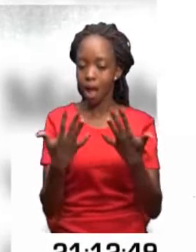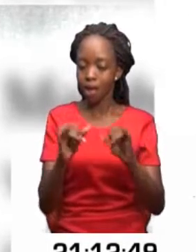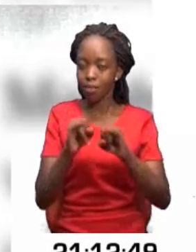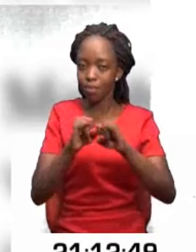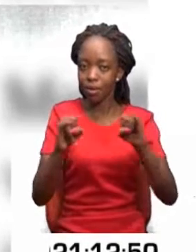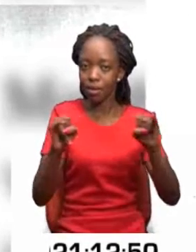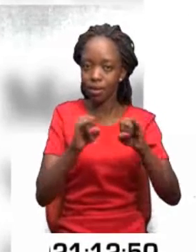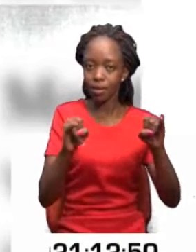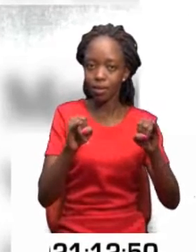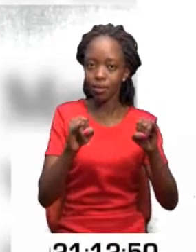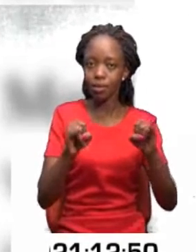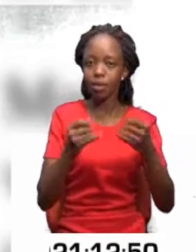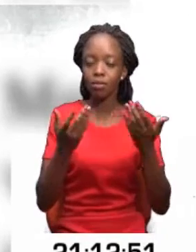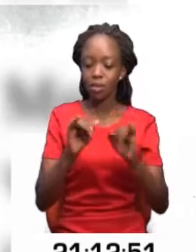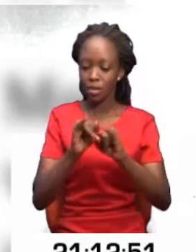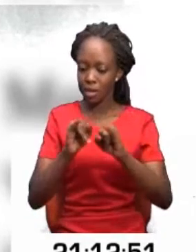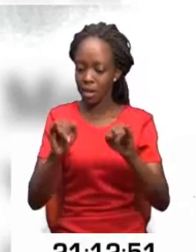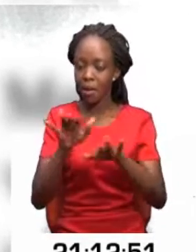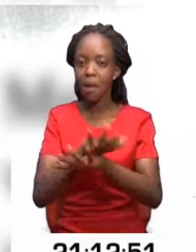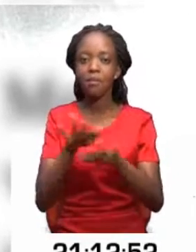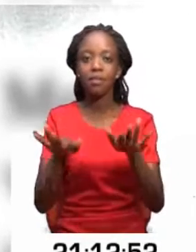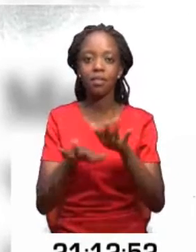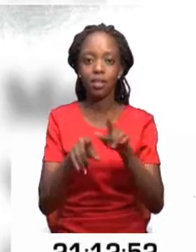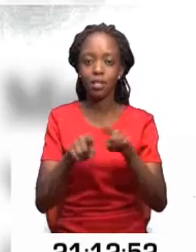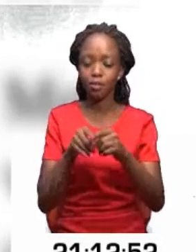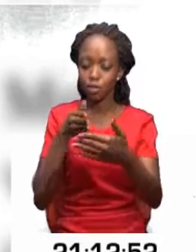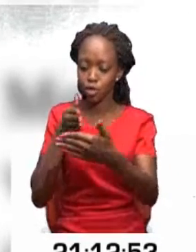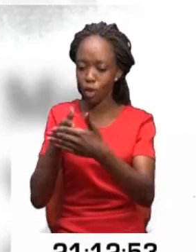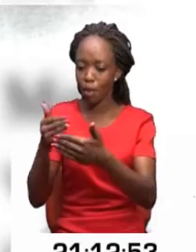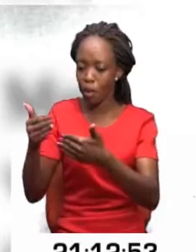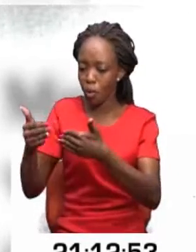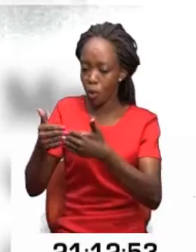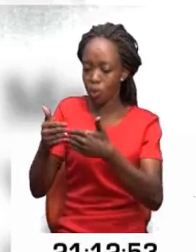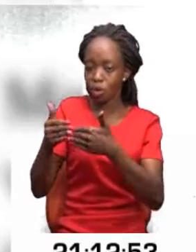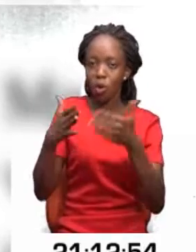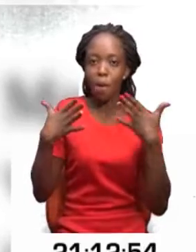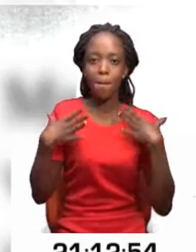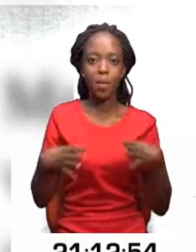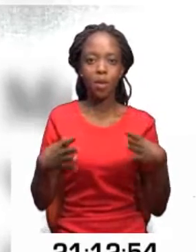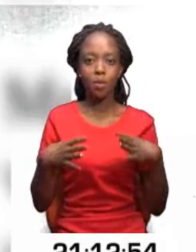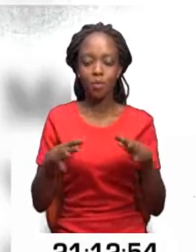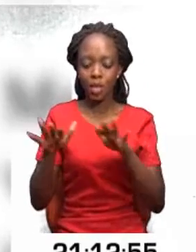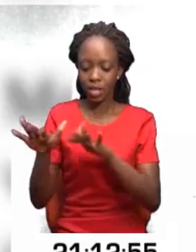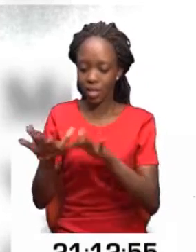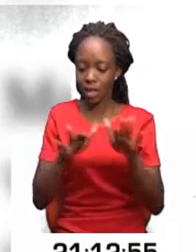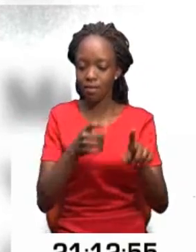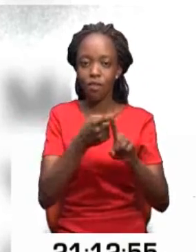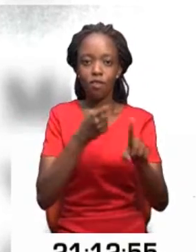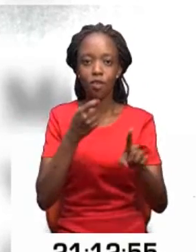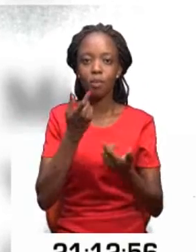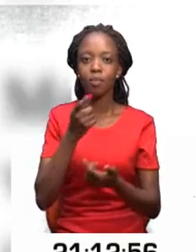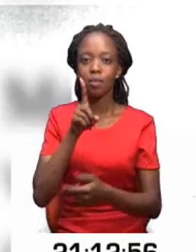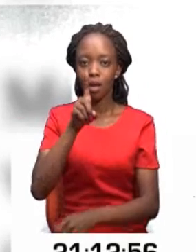respiratory hygiene and avoiding close contact with people suffering from acute